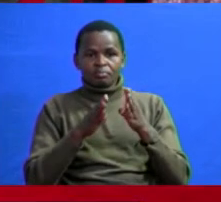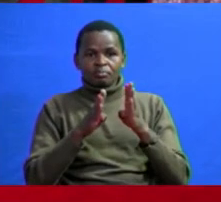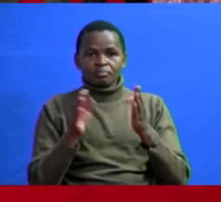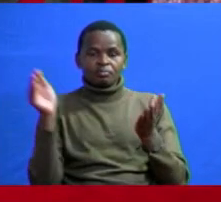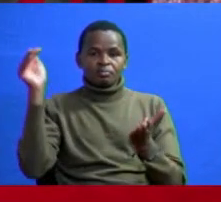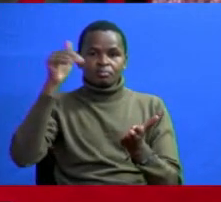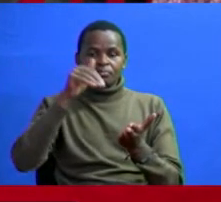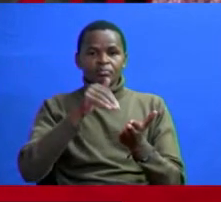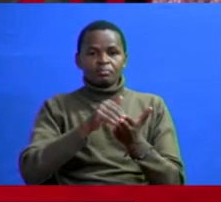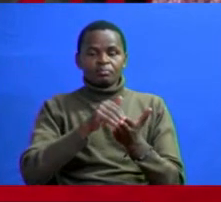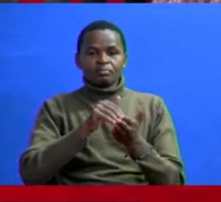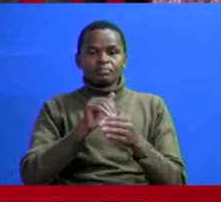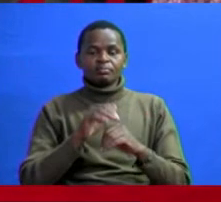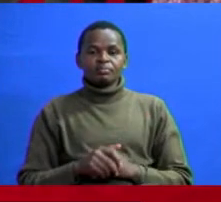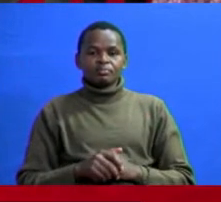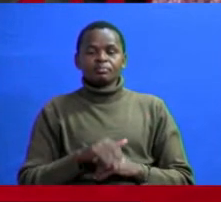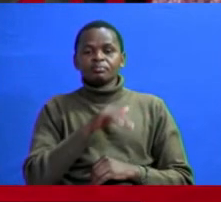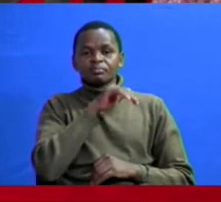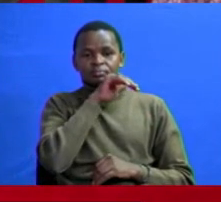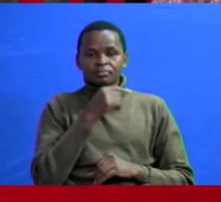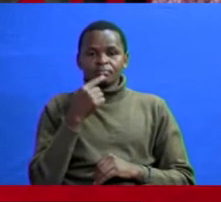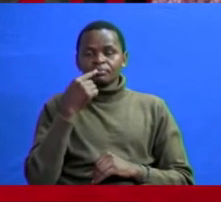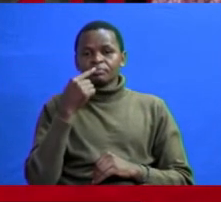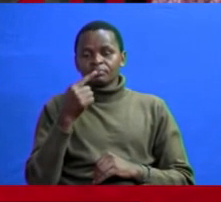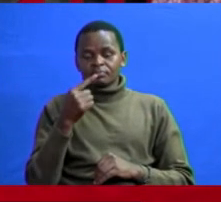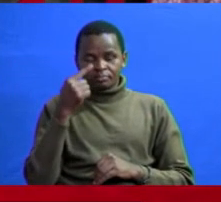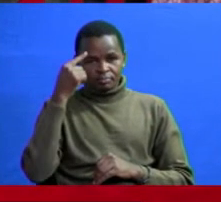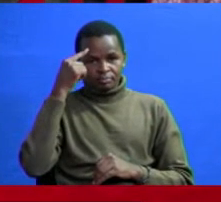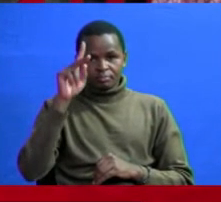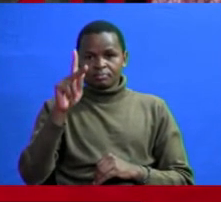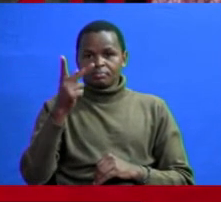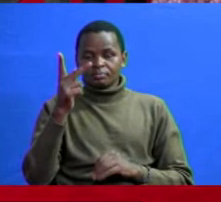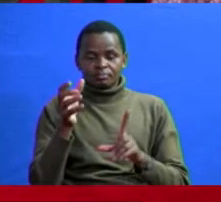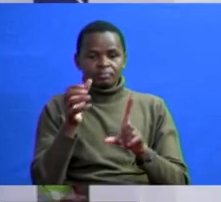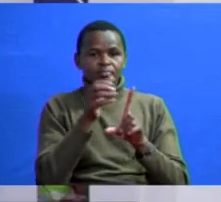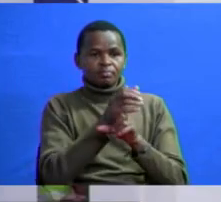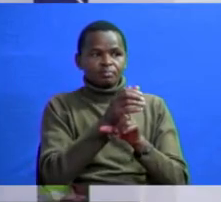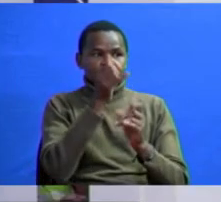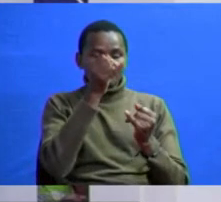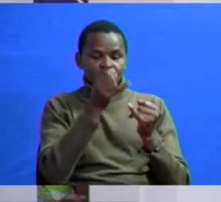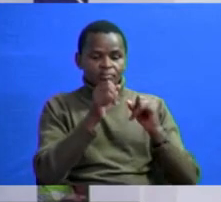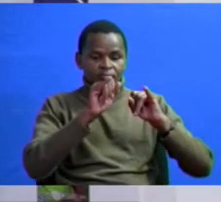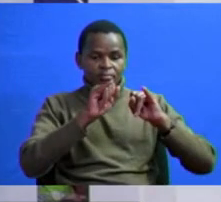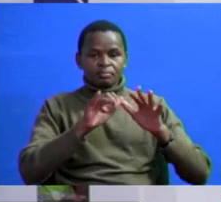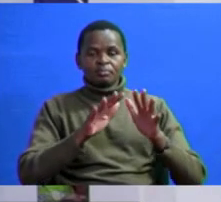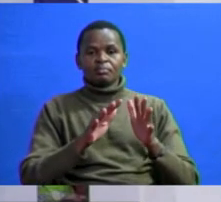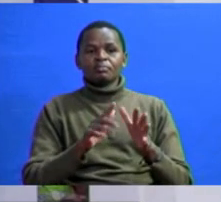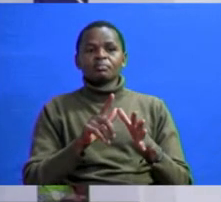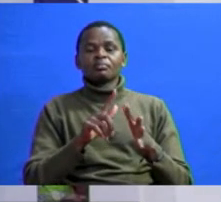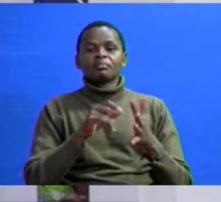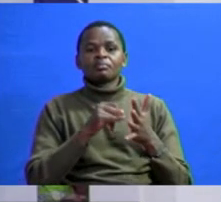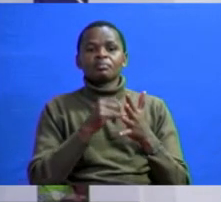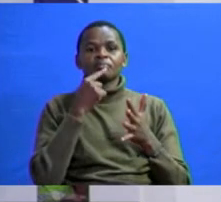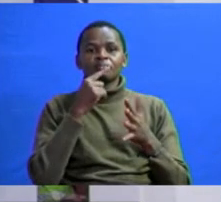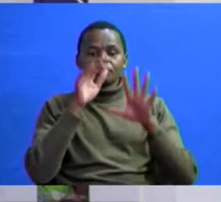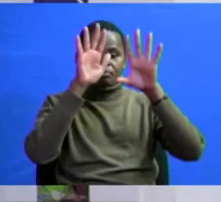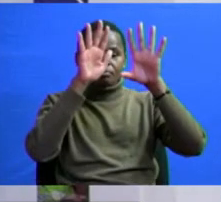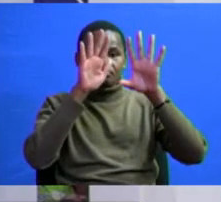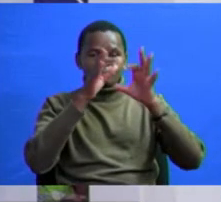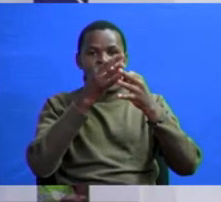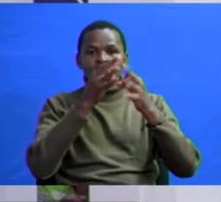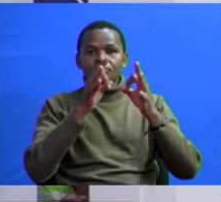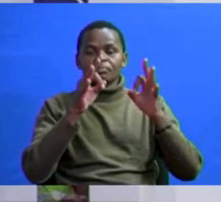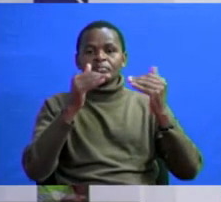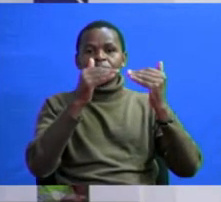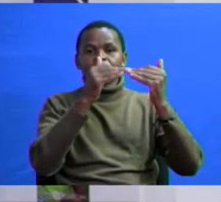again. Odinga stressed that in order for Kenya to achieve lasting peace and progress, it is essential to ensure free and